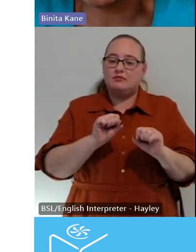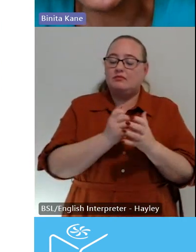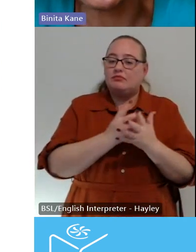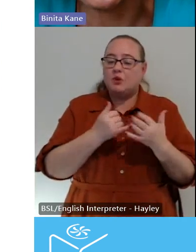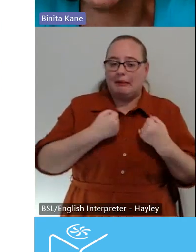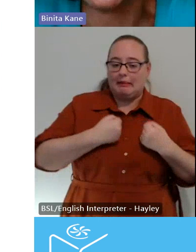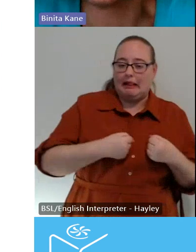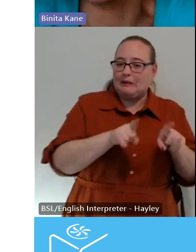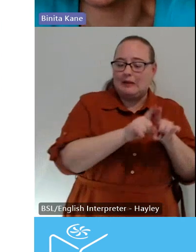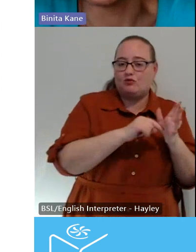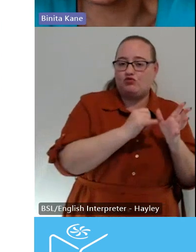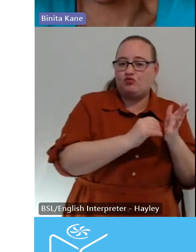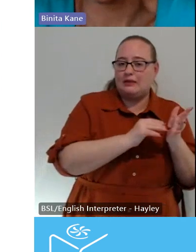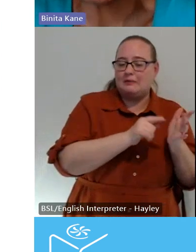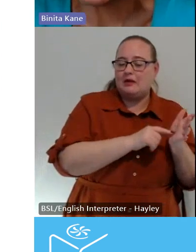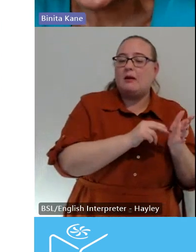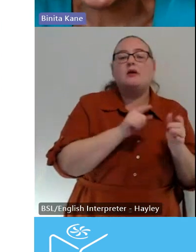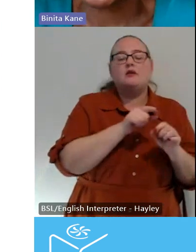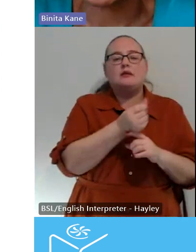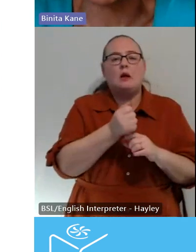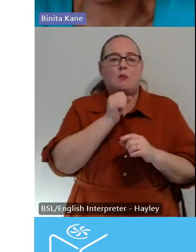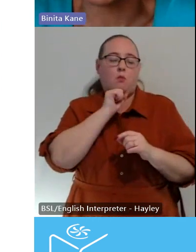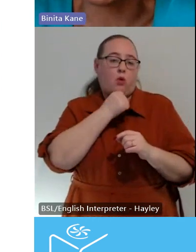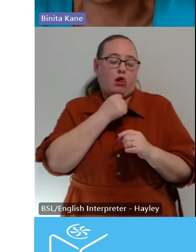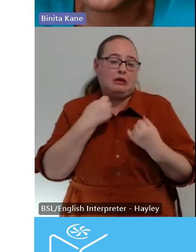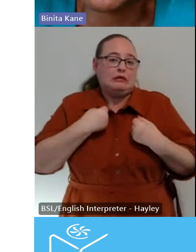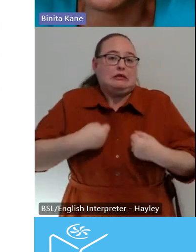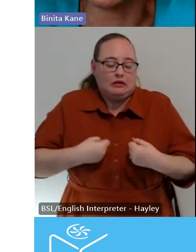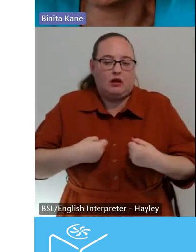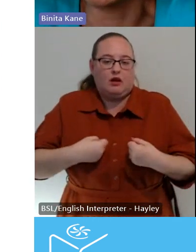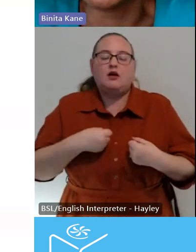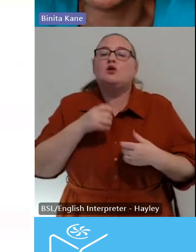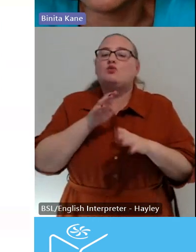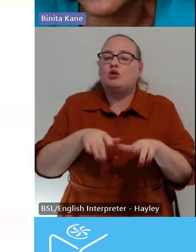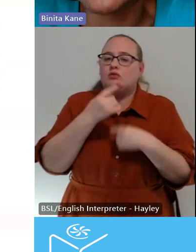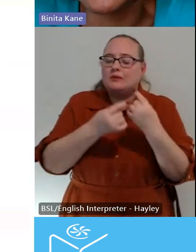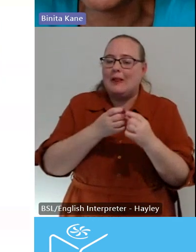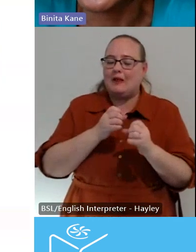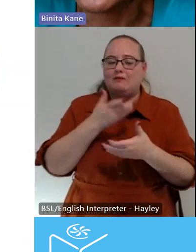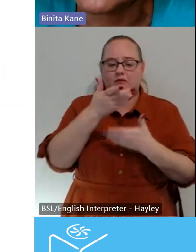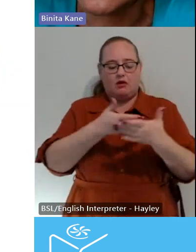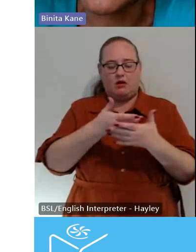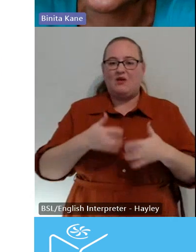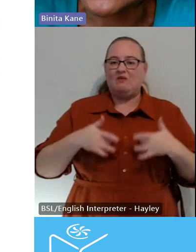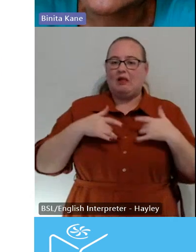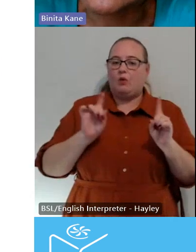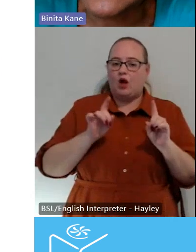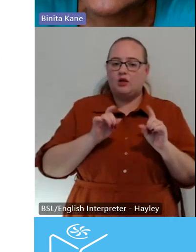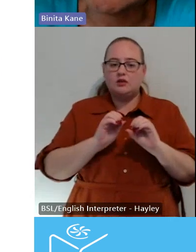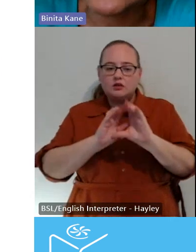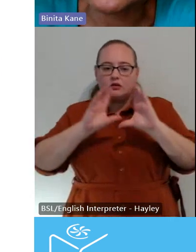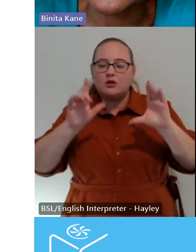Kids charity, where children have described how they feel. And so you can see there are words like broken,